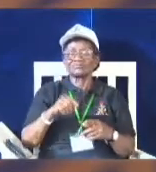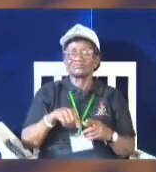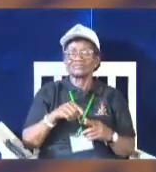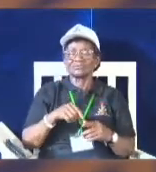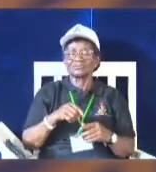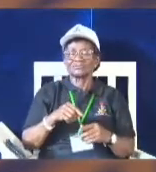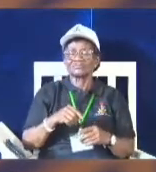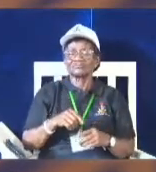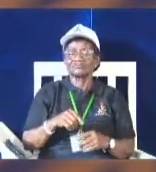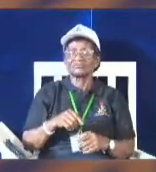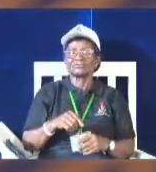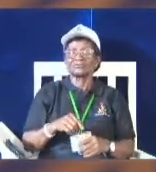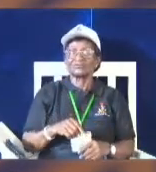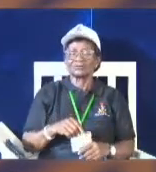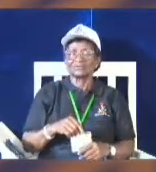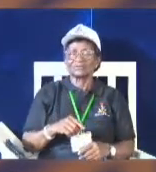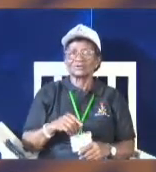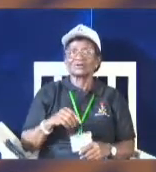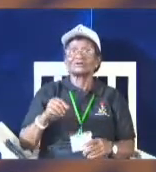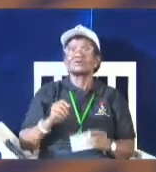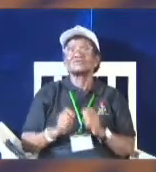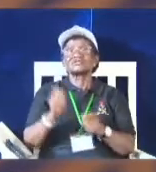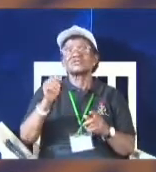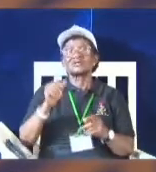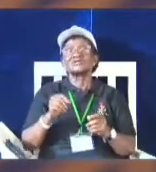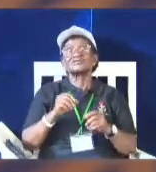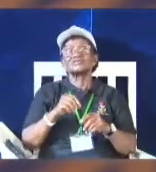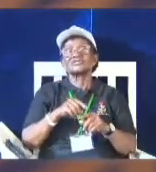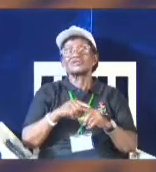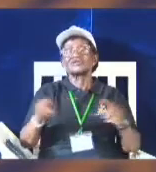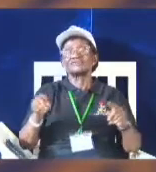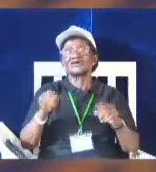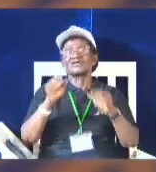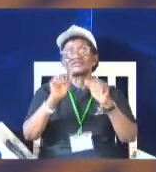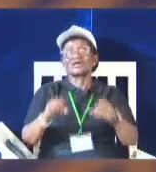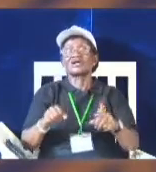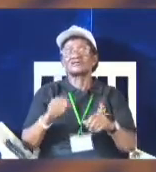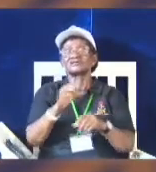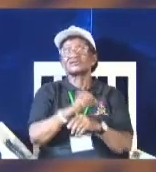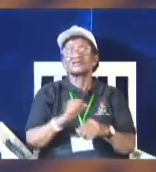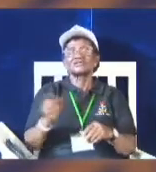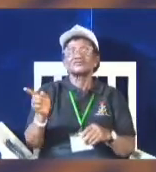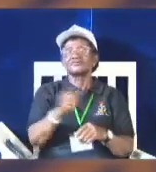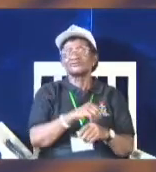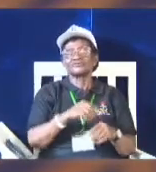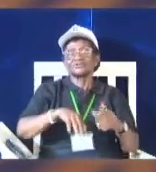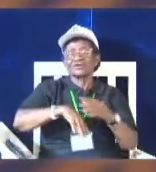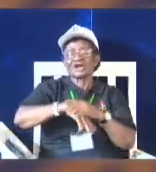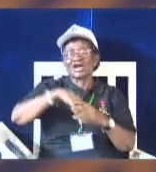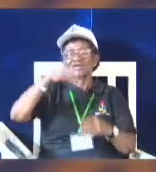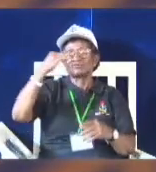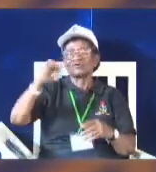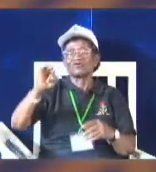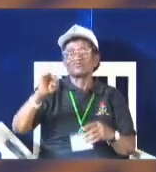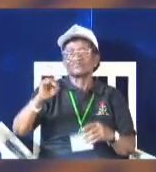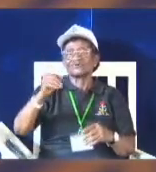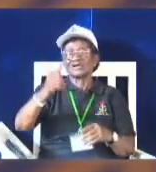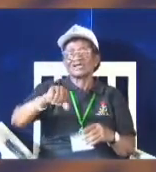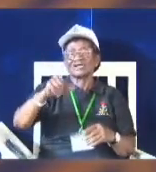Incidentally, deliverance can take you out of any family